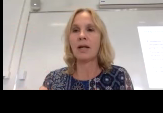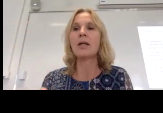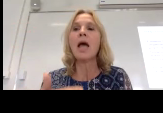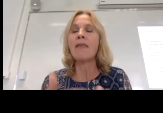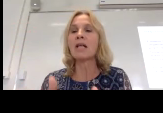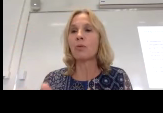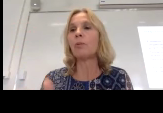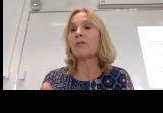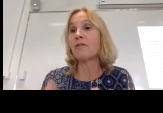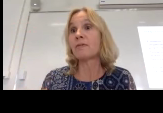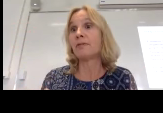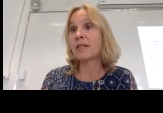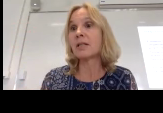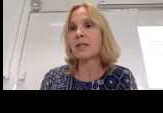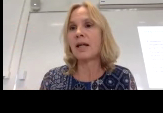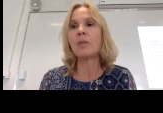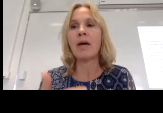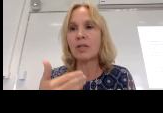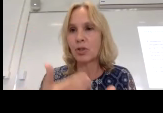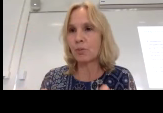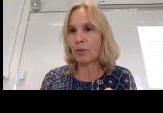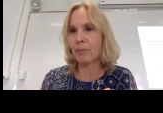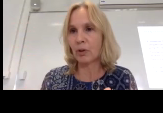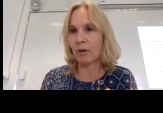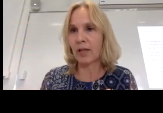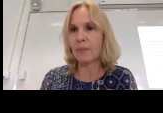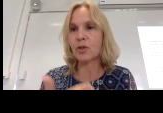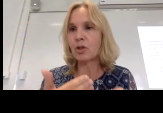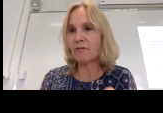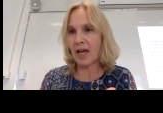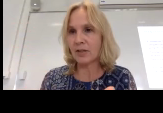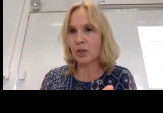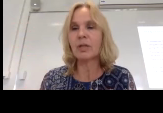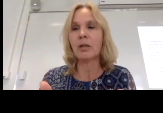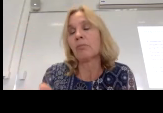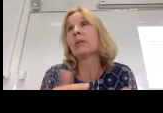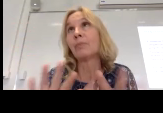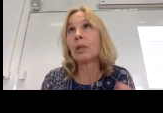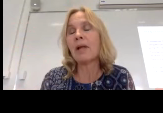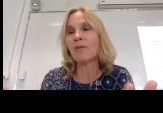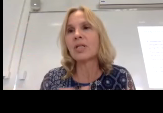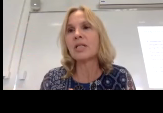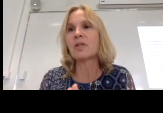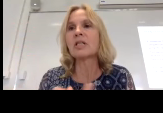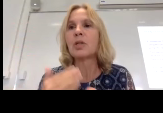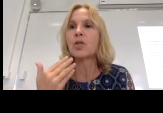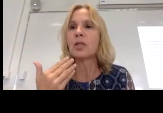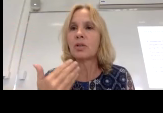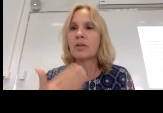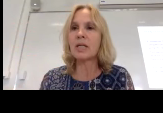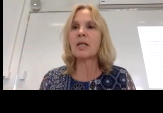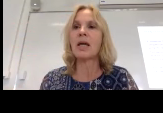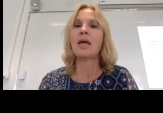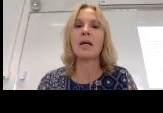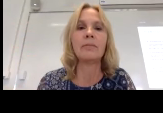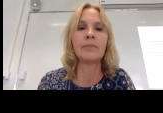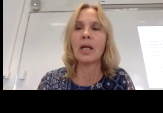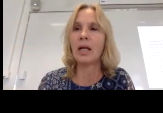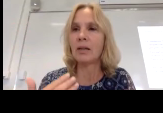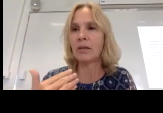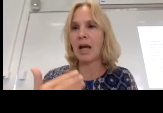the sign, and that's what will be facilitated by this two parameter overlap. So you should be faster. Well, we don't have RTs for this, but you should see